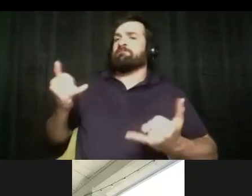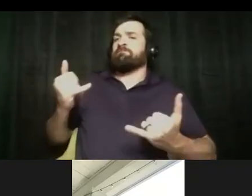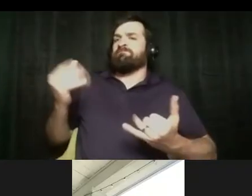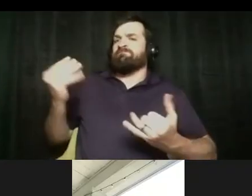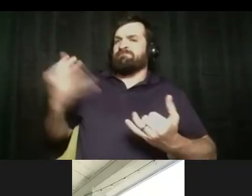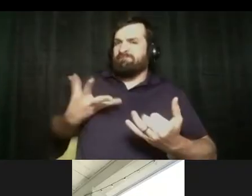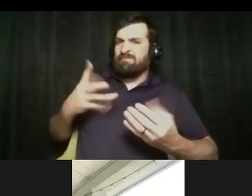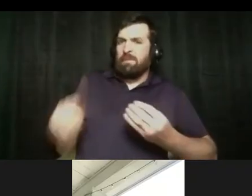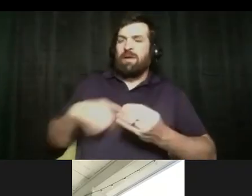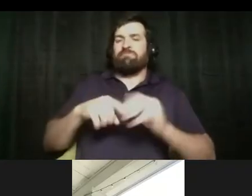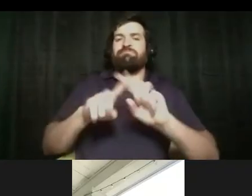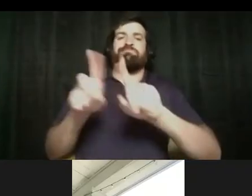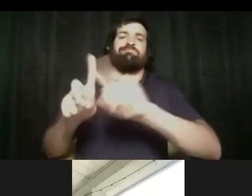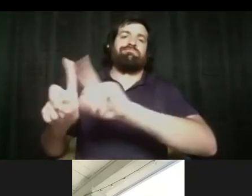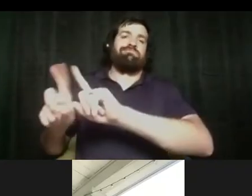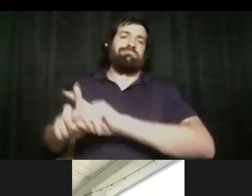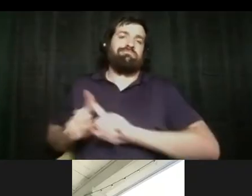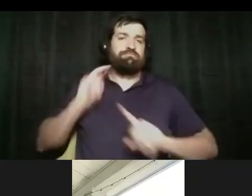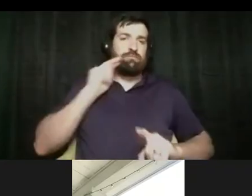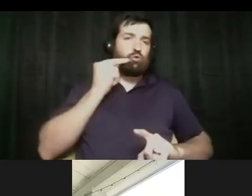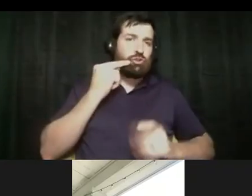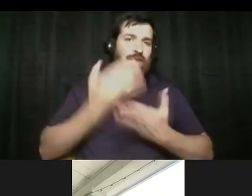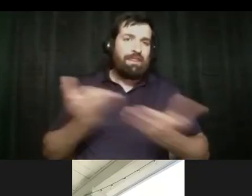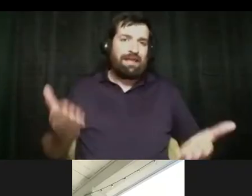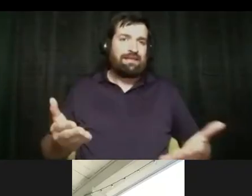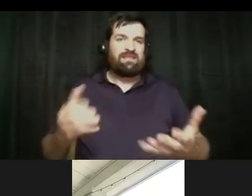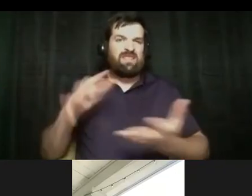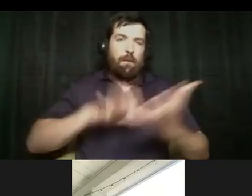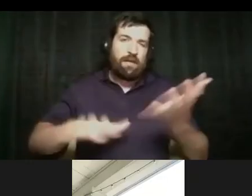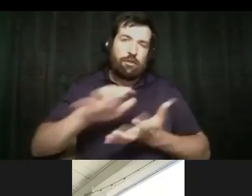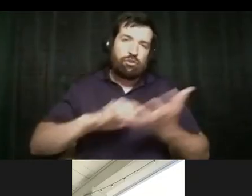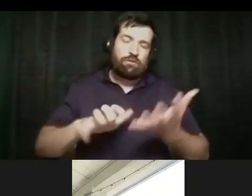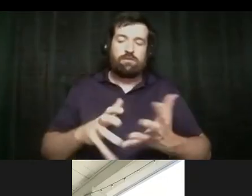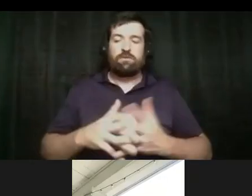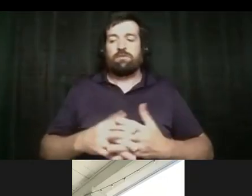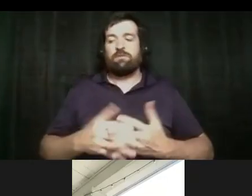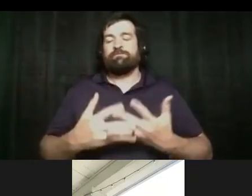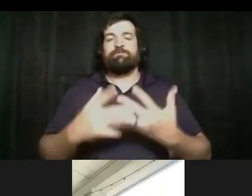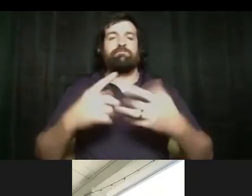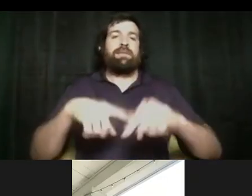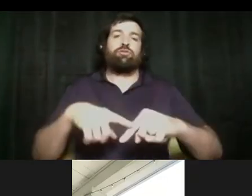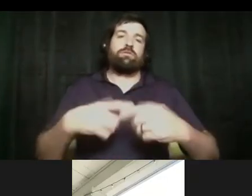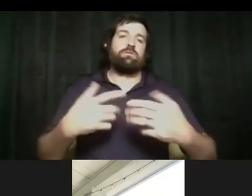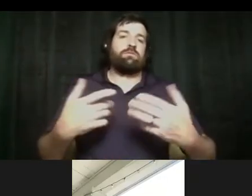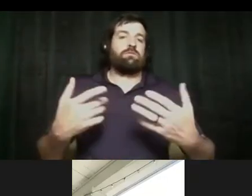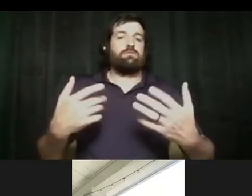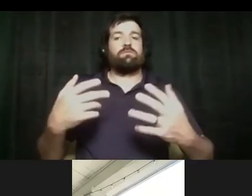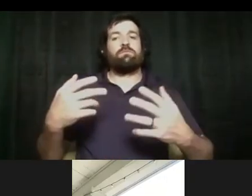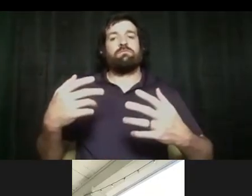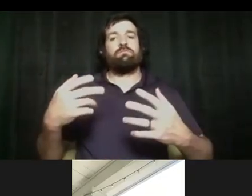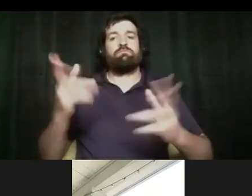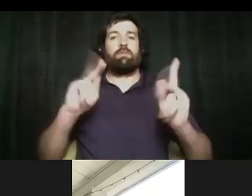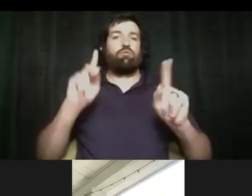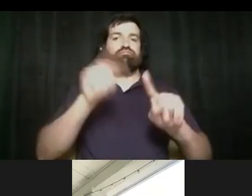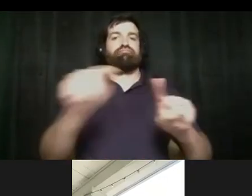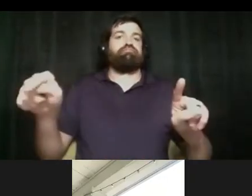about different nutrition, kind of, conventional wisdom based on, just people we heard,